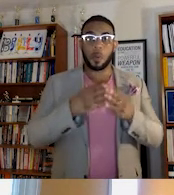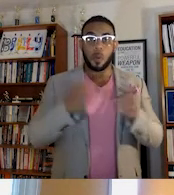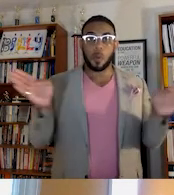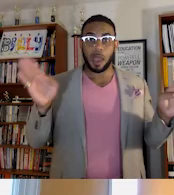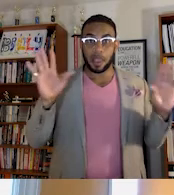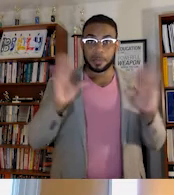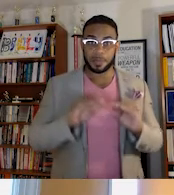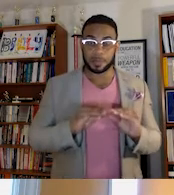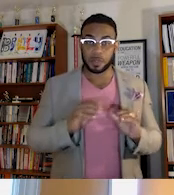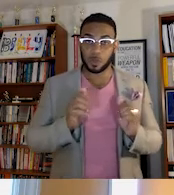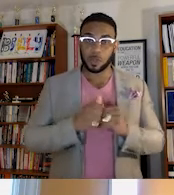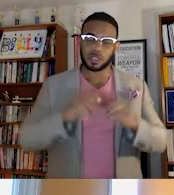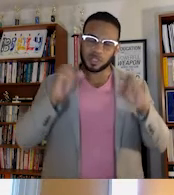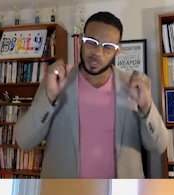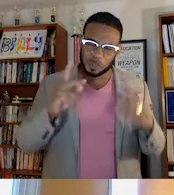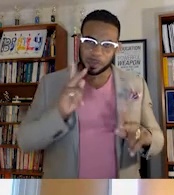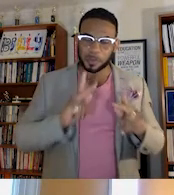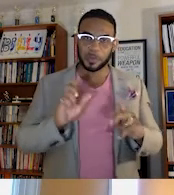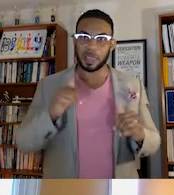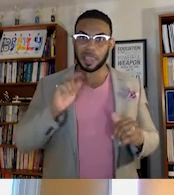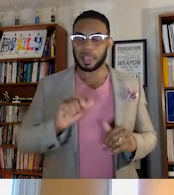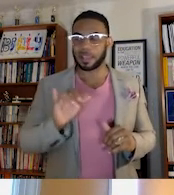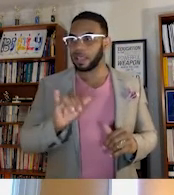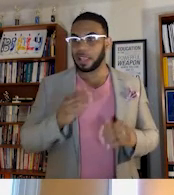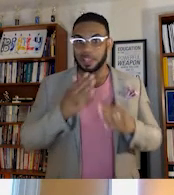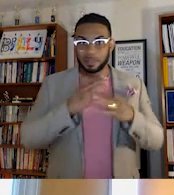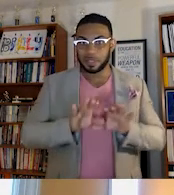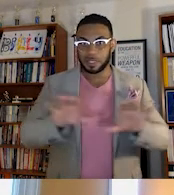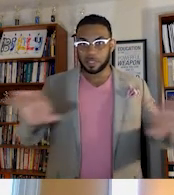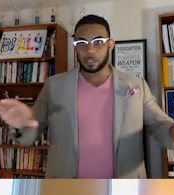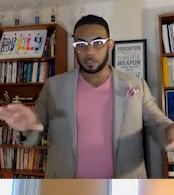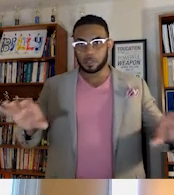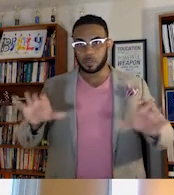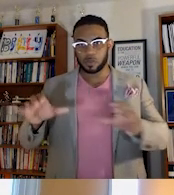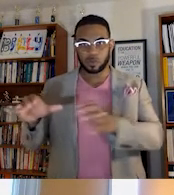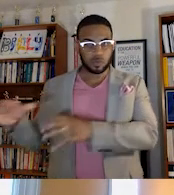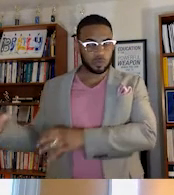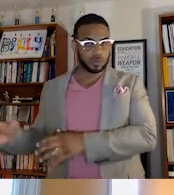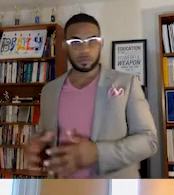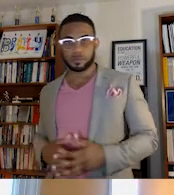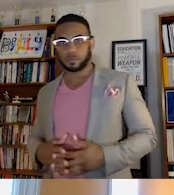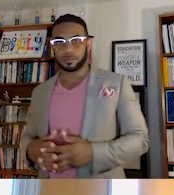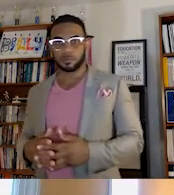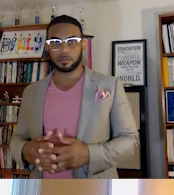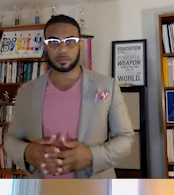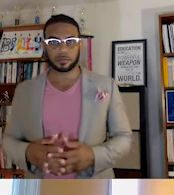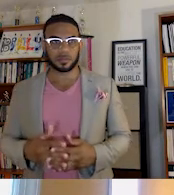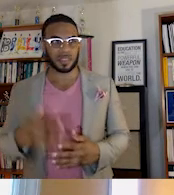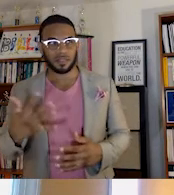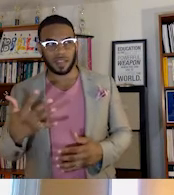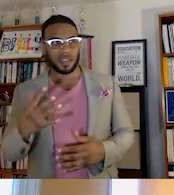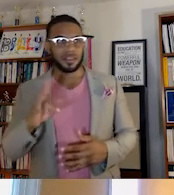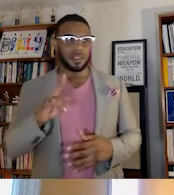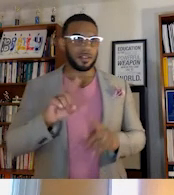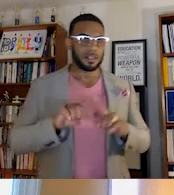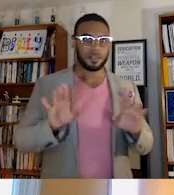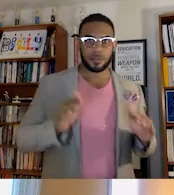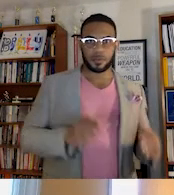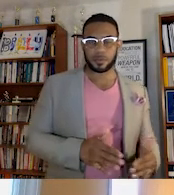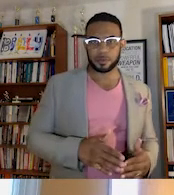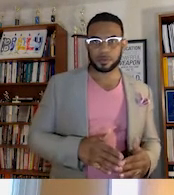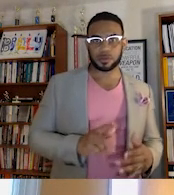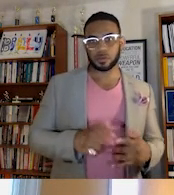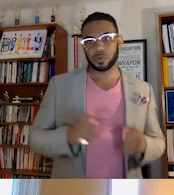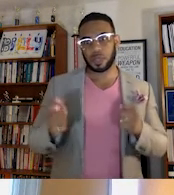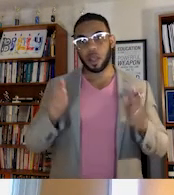department-wide meeting with so many people. We had to split out into 5 or 7 rooms